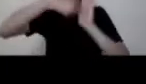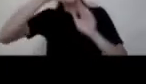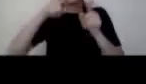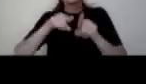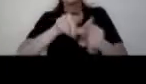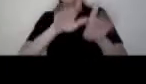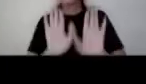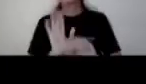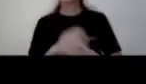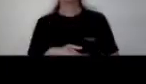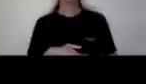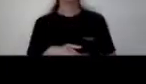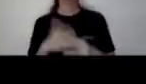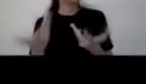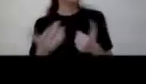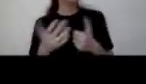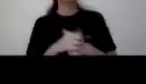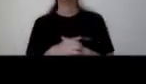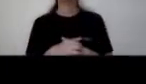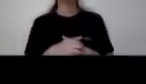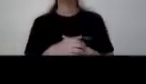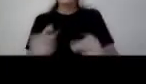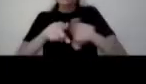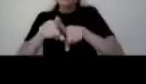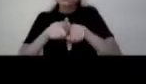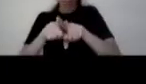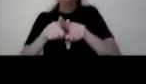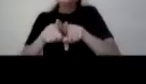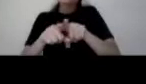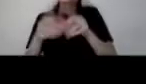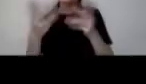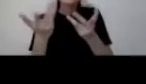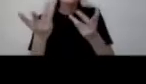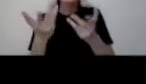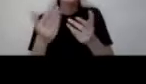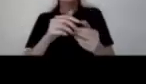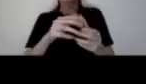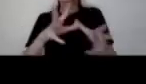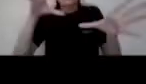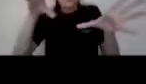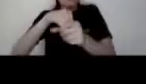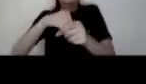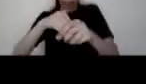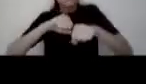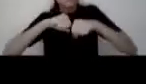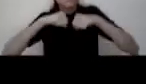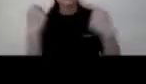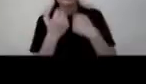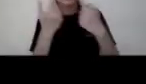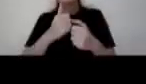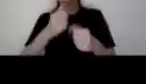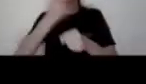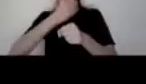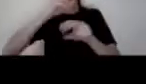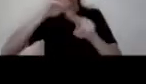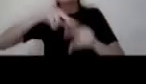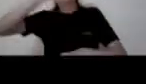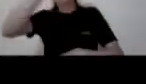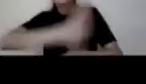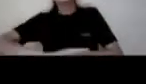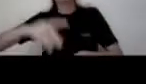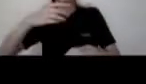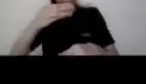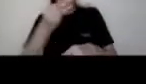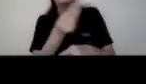so one of the examples of the whole of these effort is that government of india runs a program edit